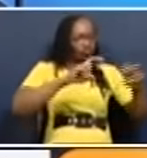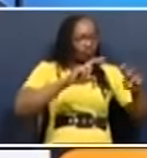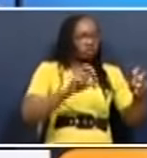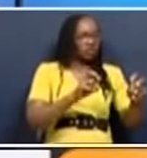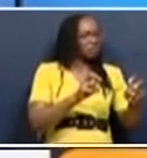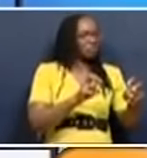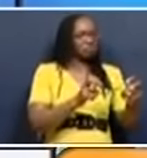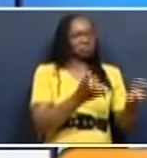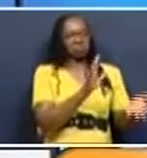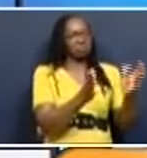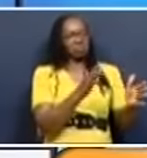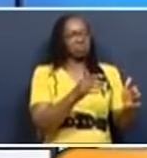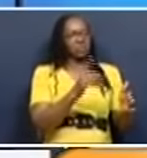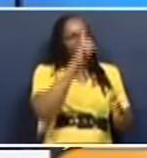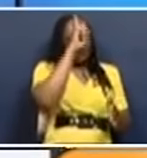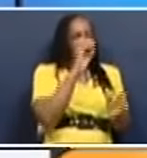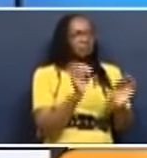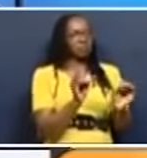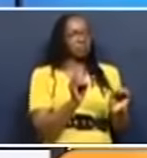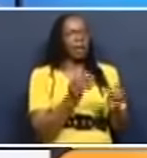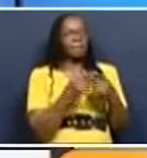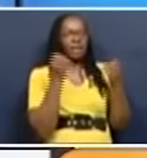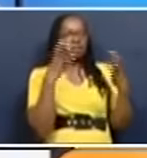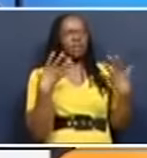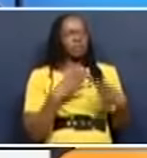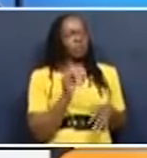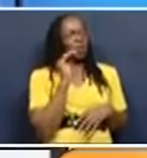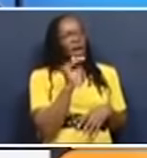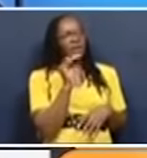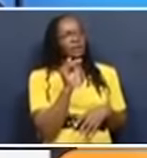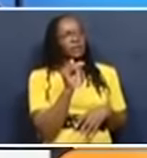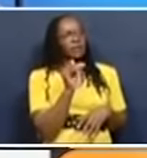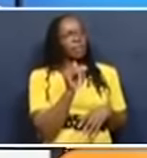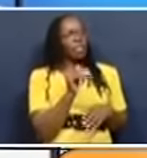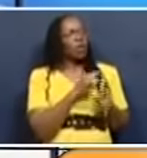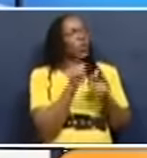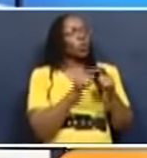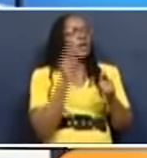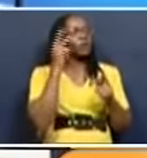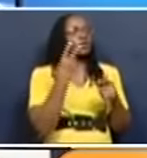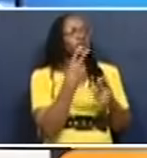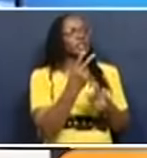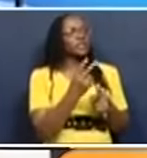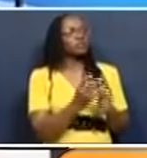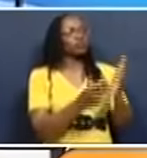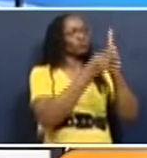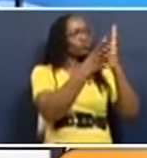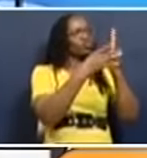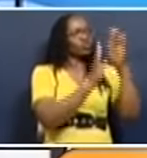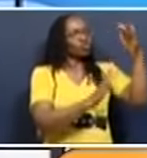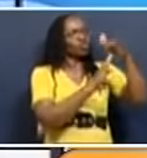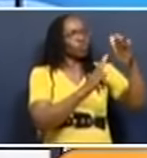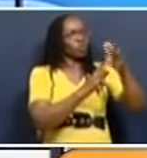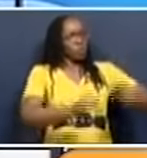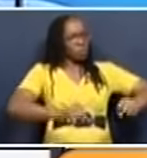And many Kenyans have been asking, mm-hmm. when will we really finally see the big guns being convicted of corruption in this country? Will it